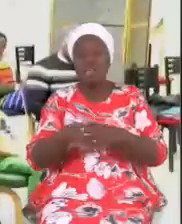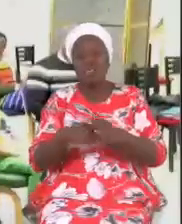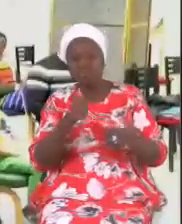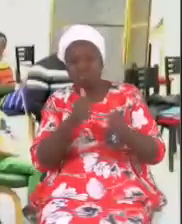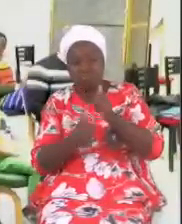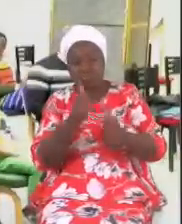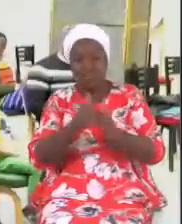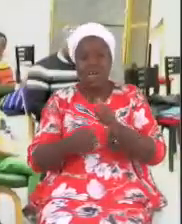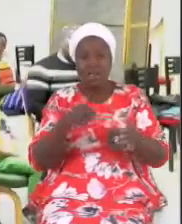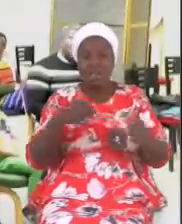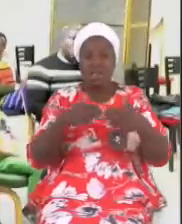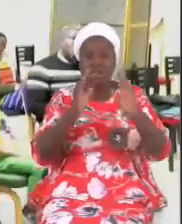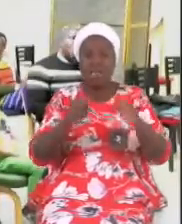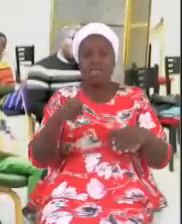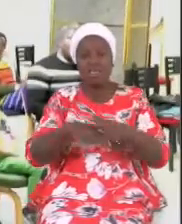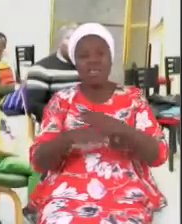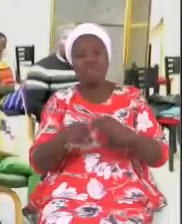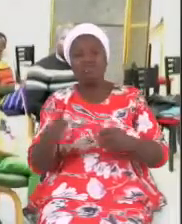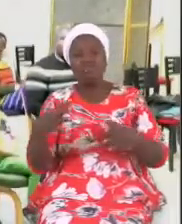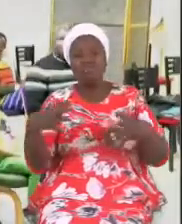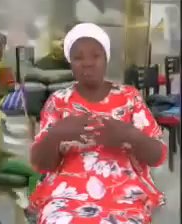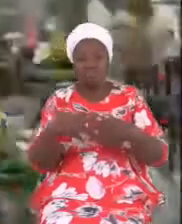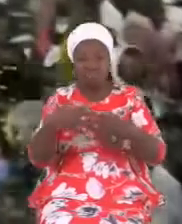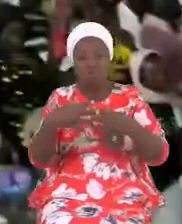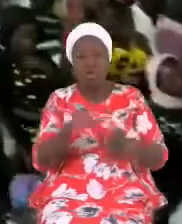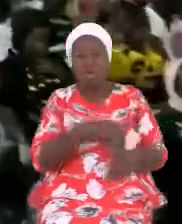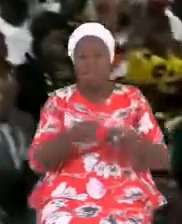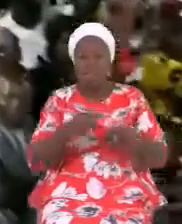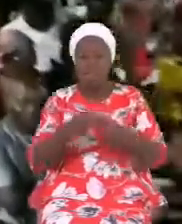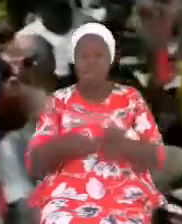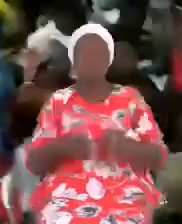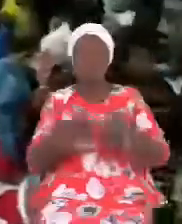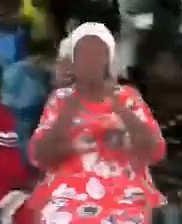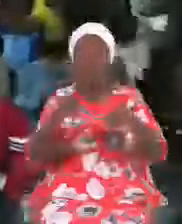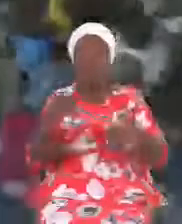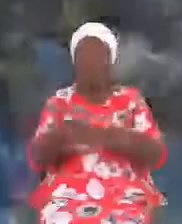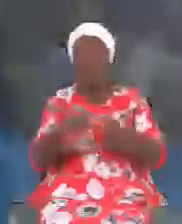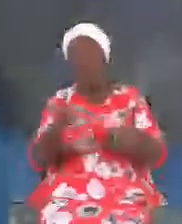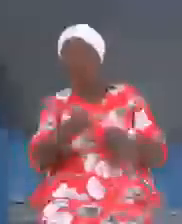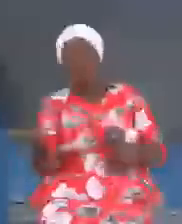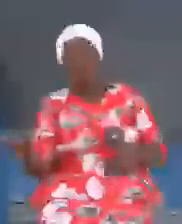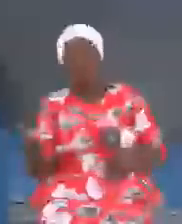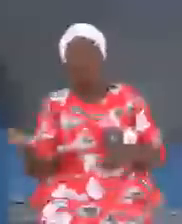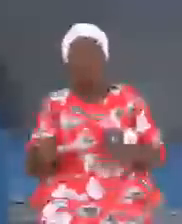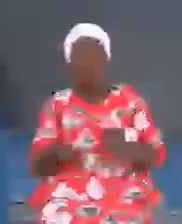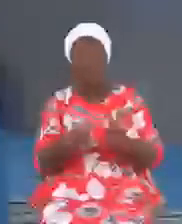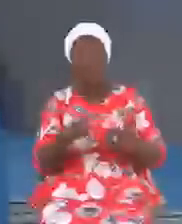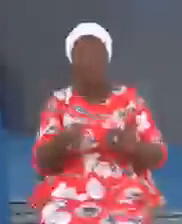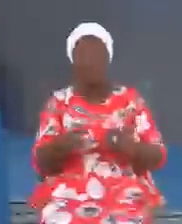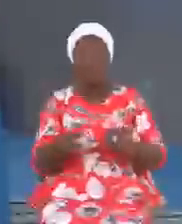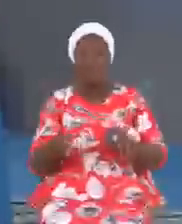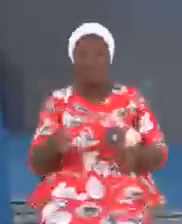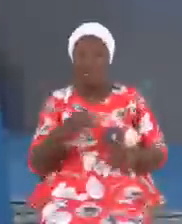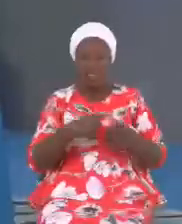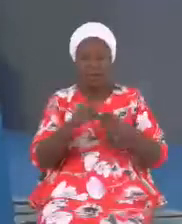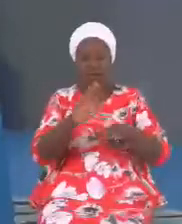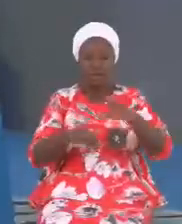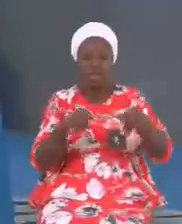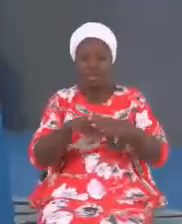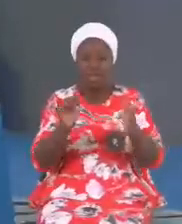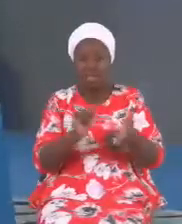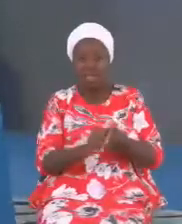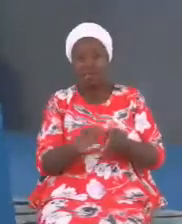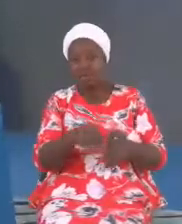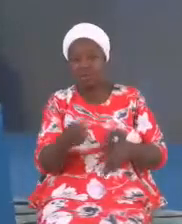in football. They are heroes in whatever field. And they are walking on that other way. They don't know this other road.